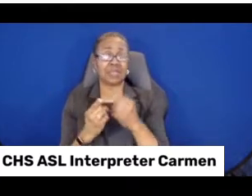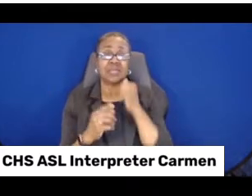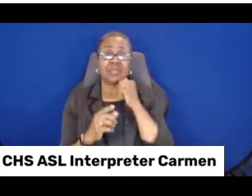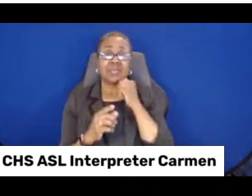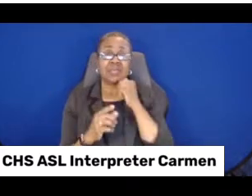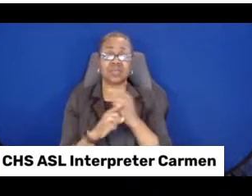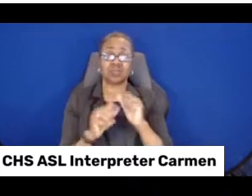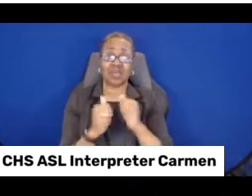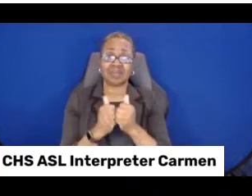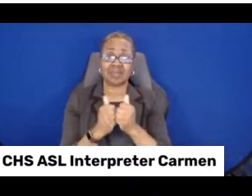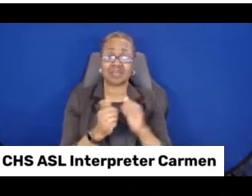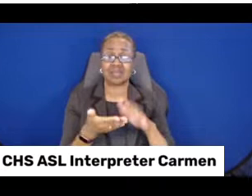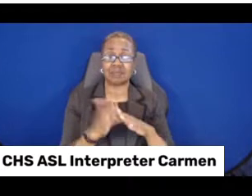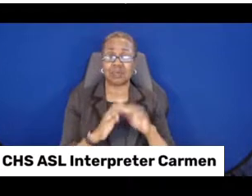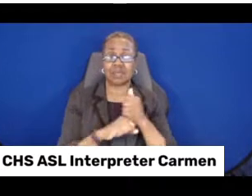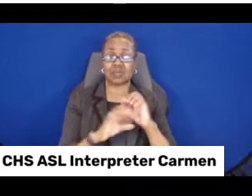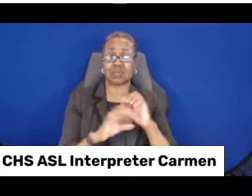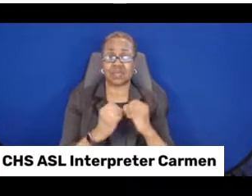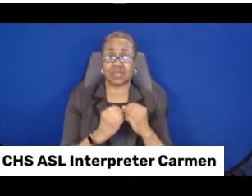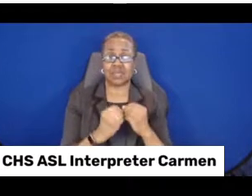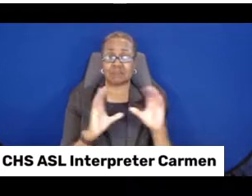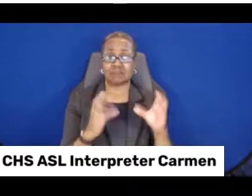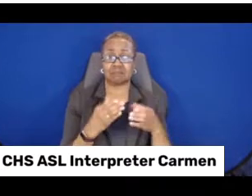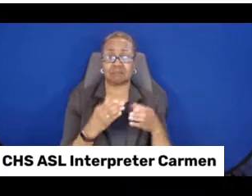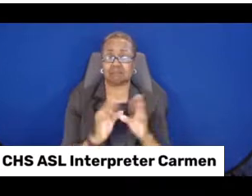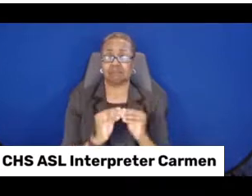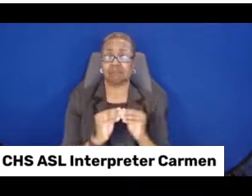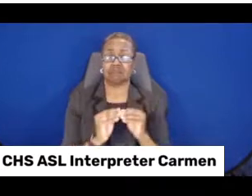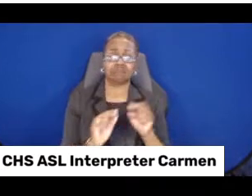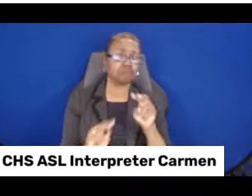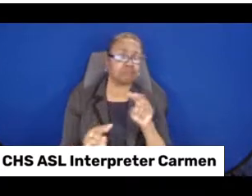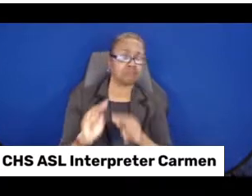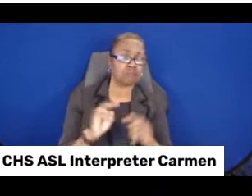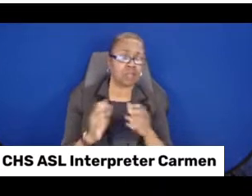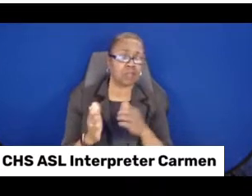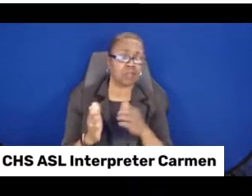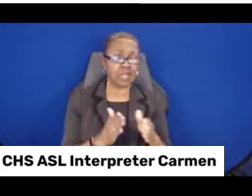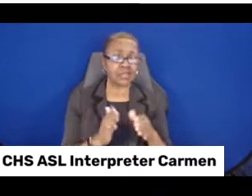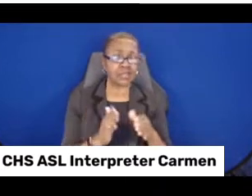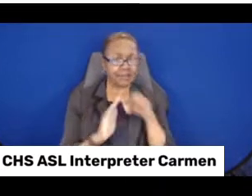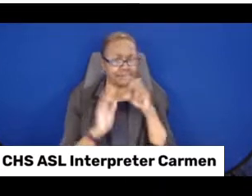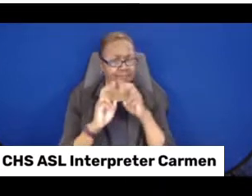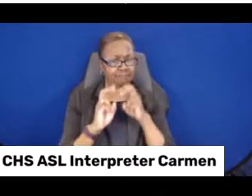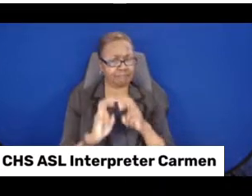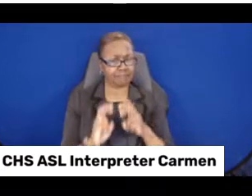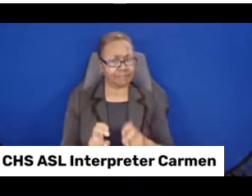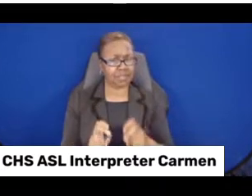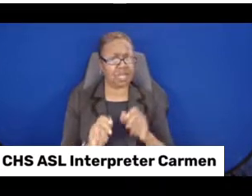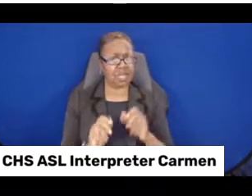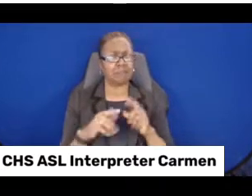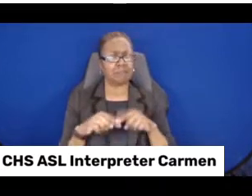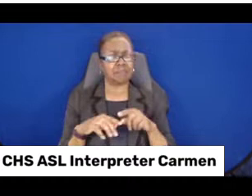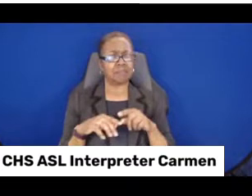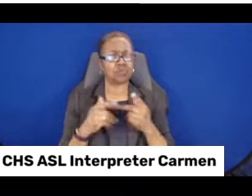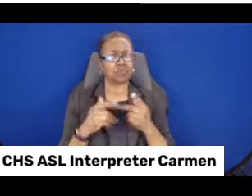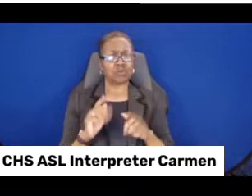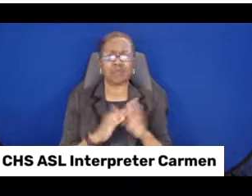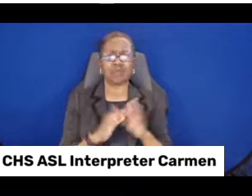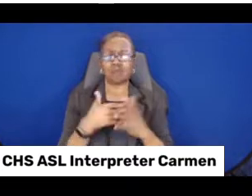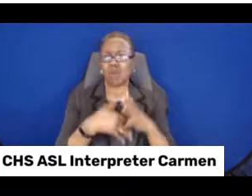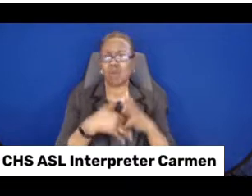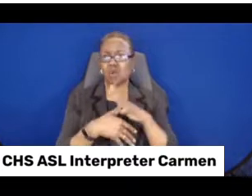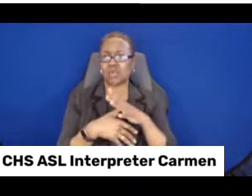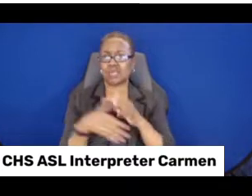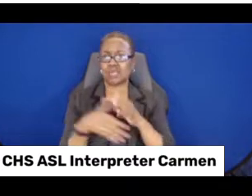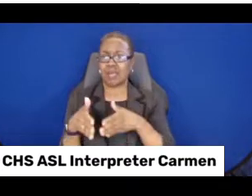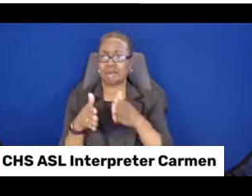all got together and looked at those plans and did deep dives across priorities and pillars of the food system to identify what are the next